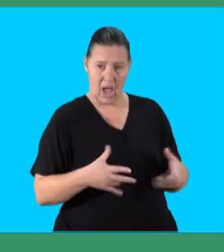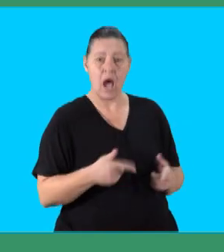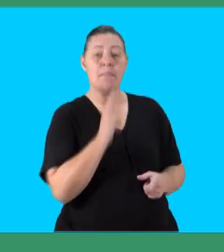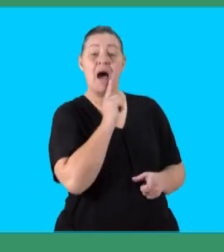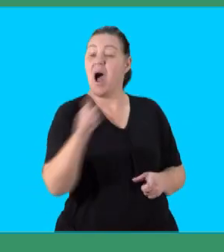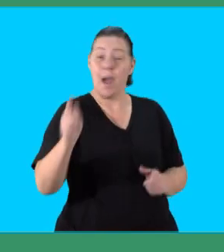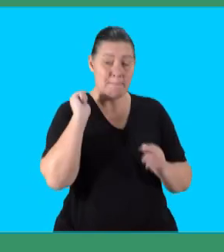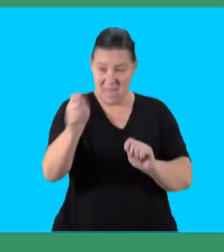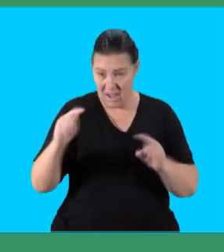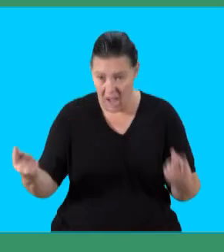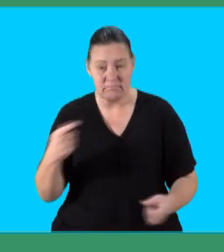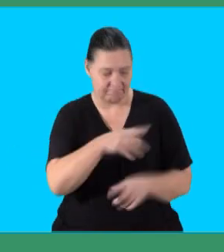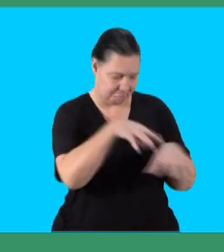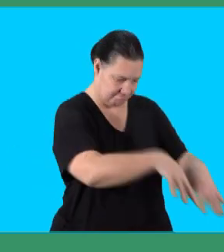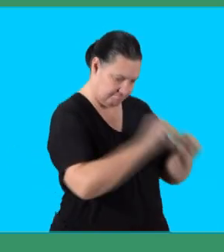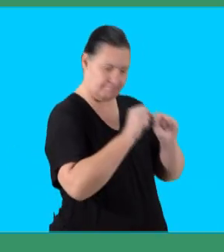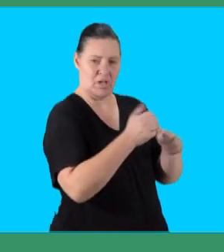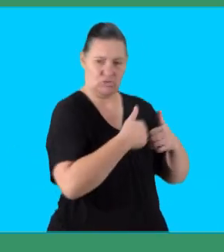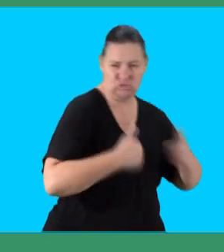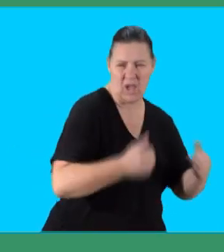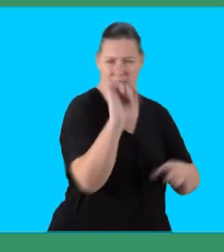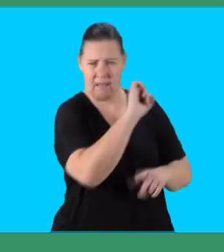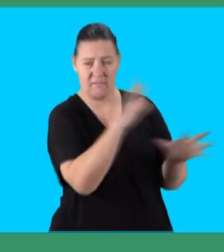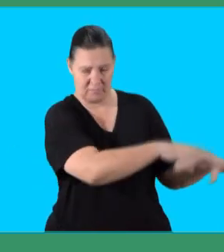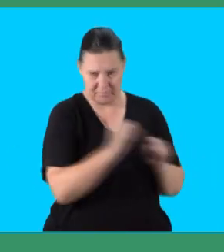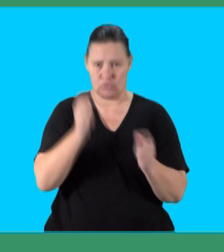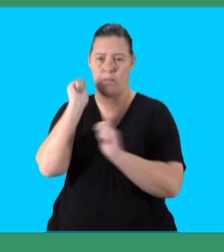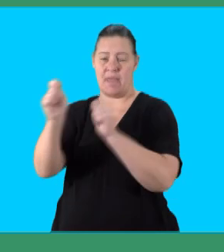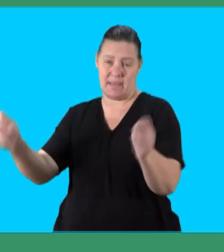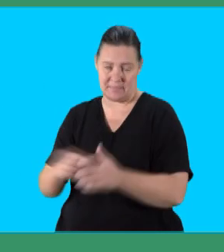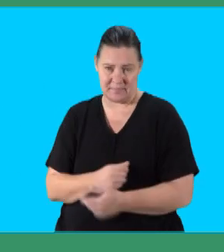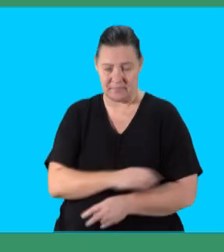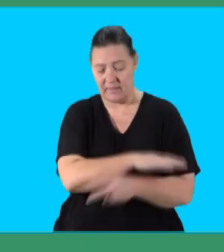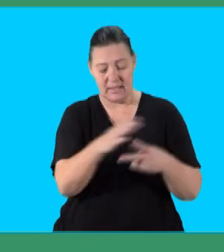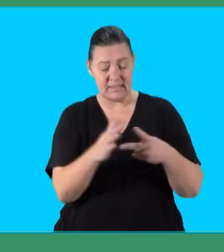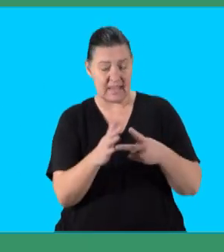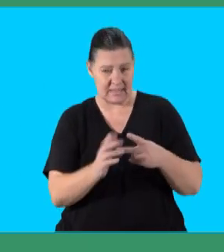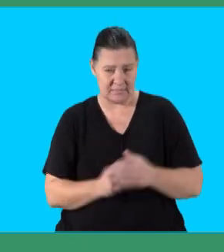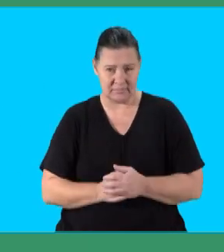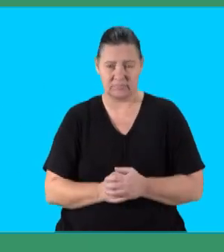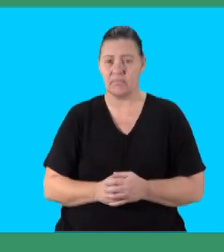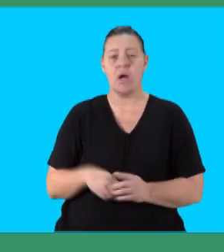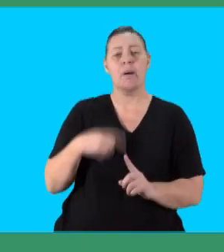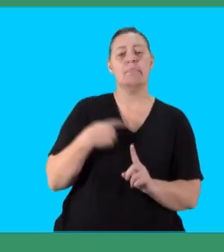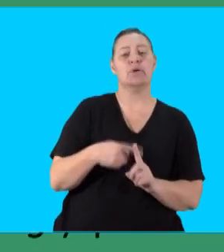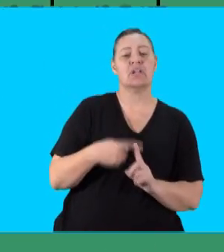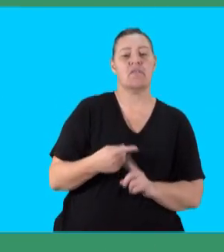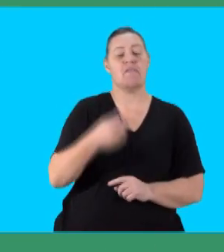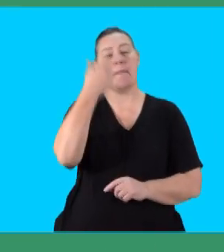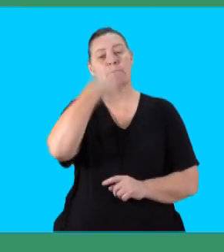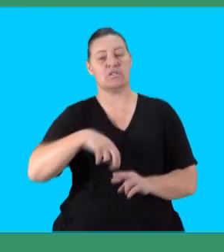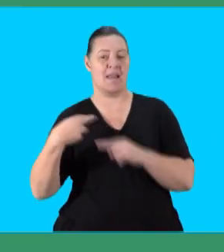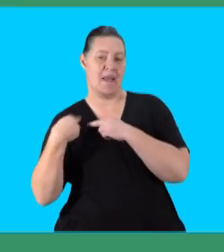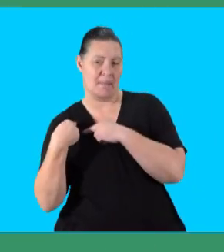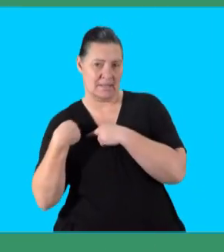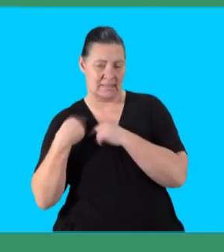the debts of the business. Now, let's move on. Another question, discuss the advantages of personal